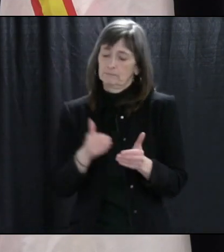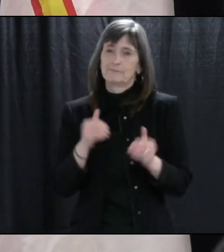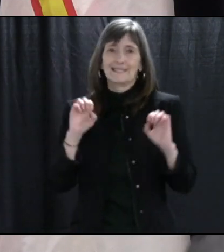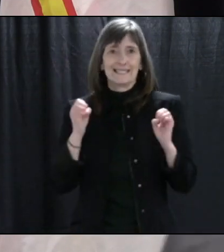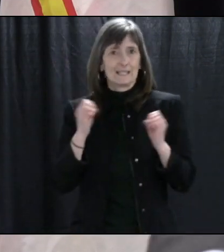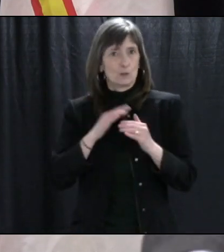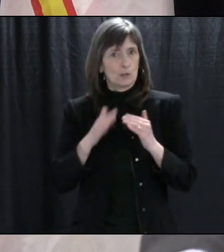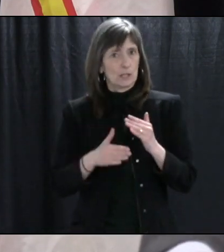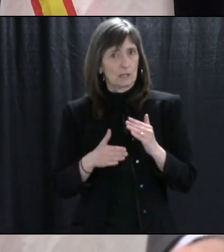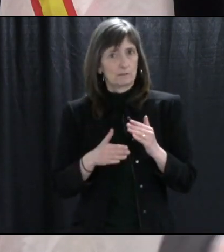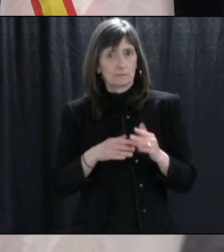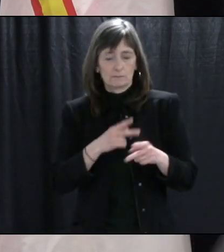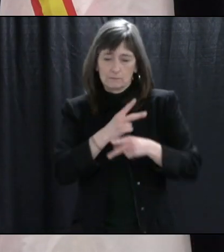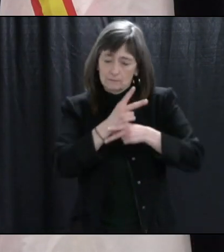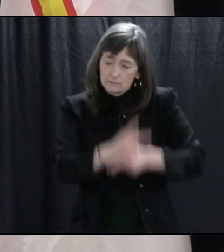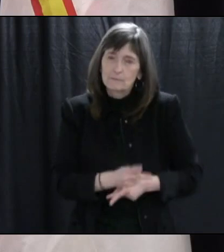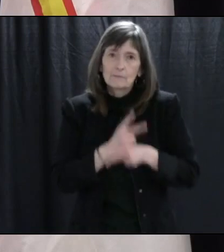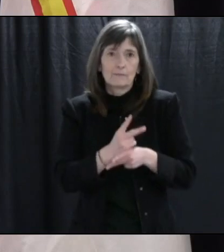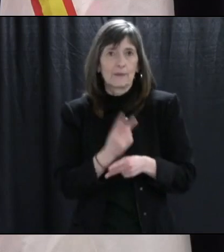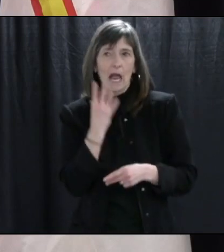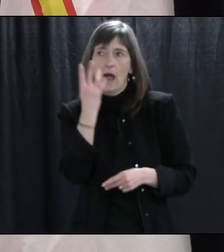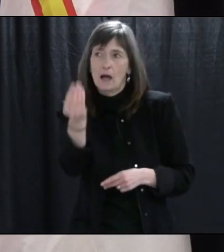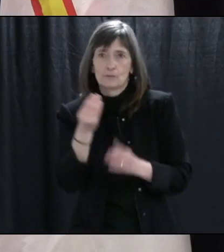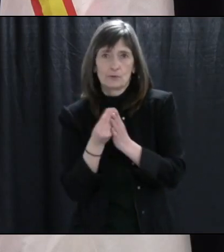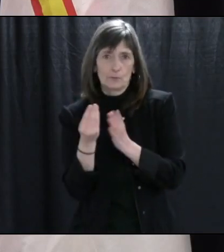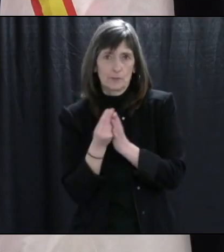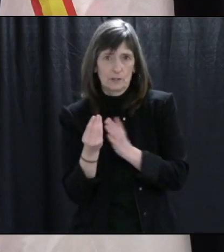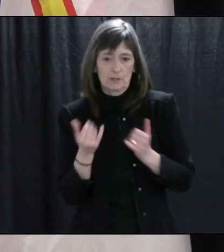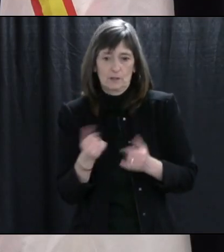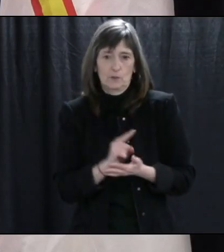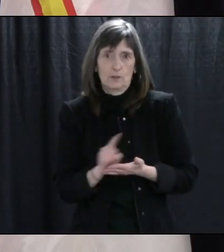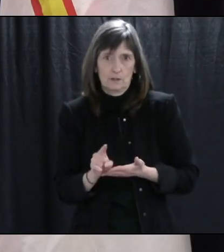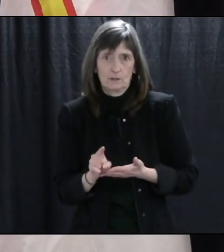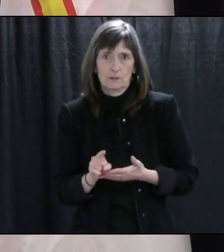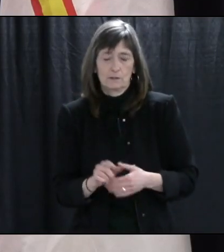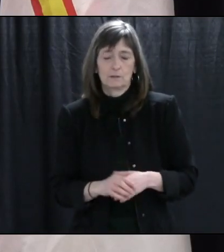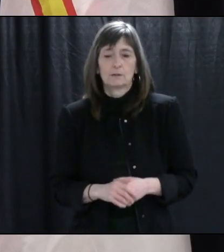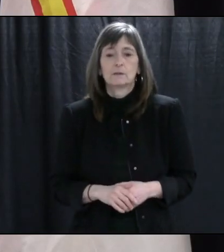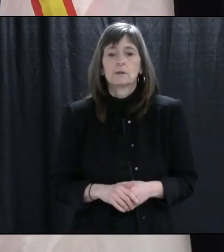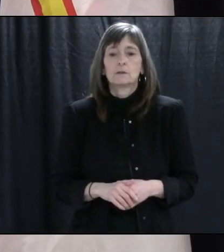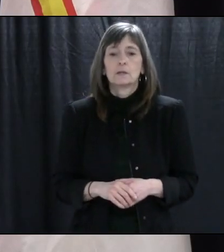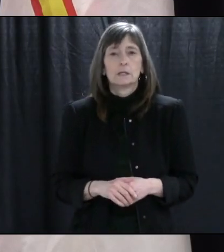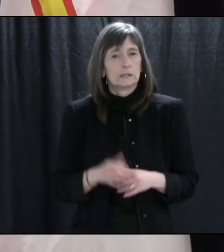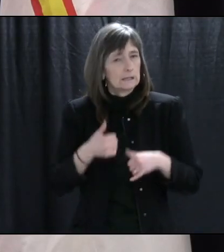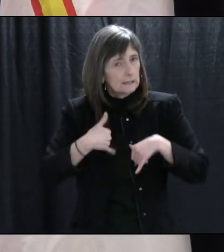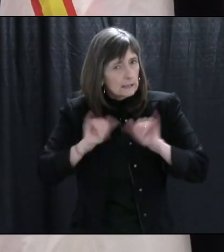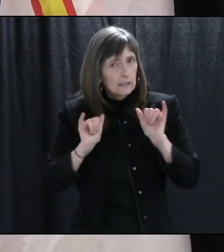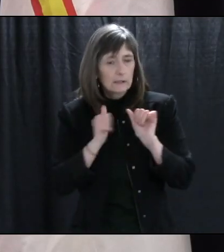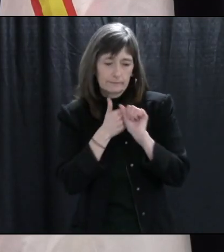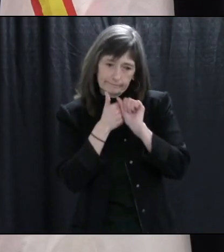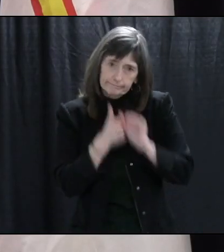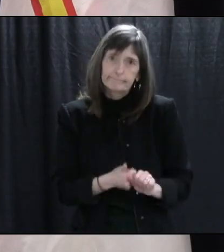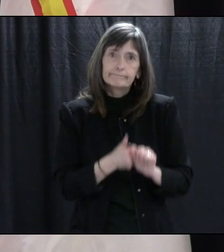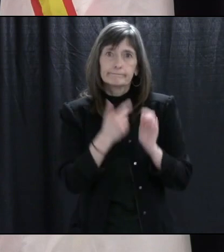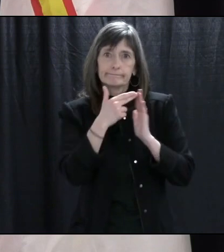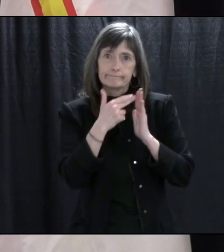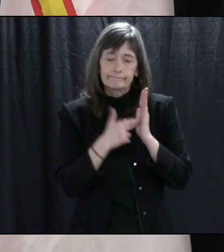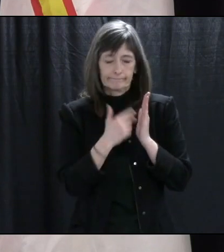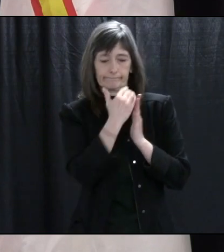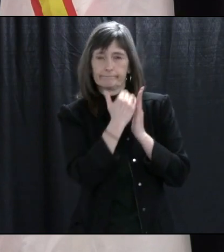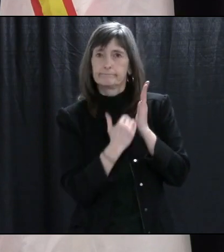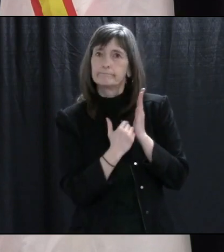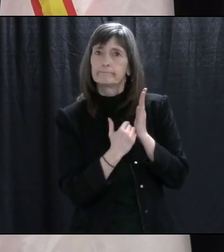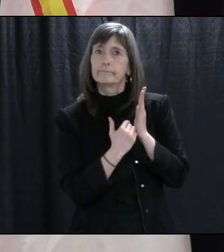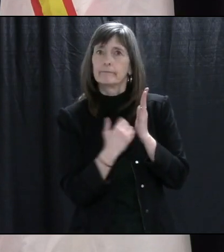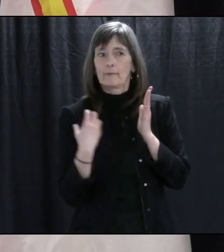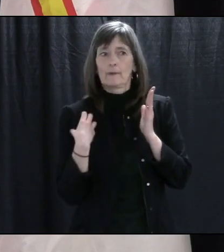precaution as you go out for essentials. We must continue to abide and follow all the guidelines that the Chief Medical Officer has put in